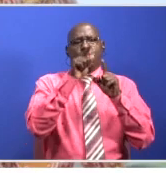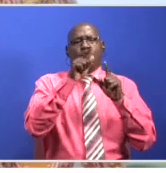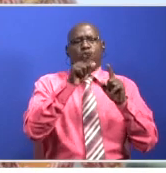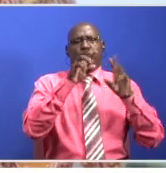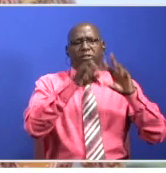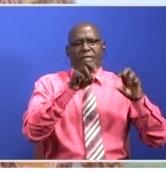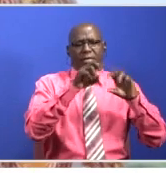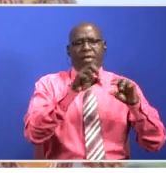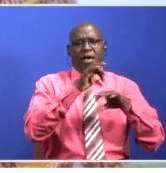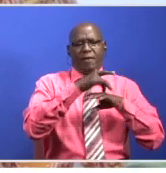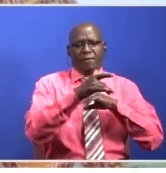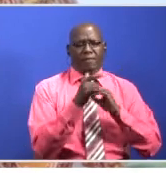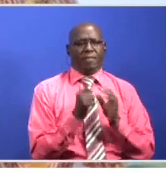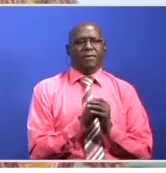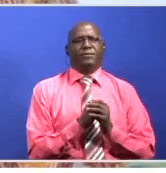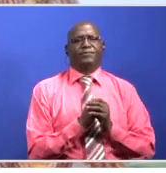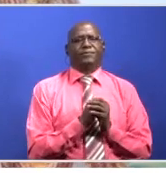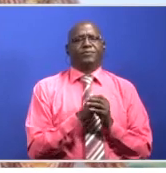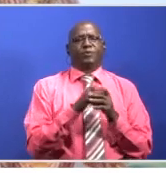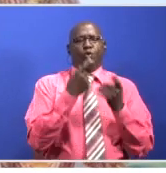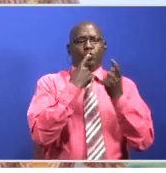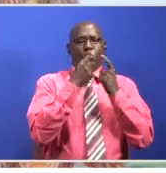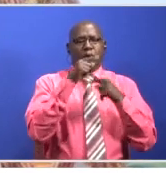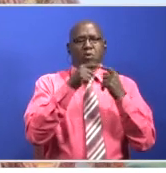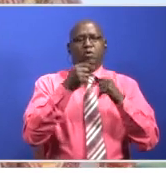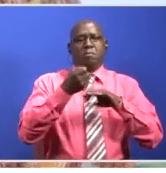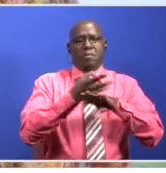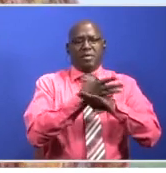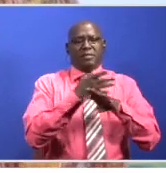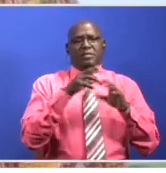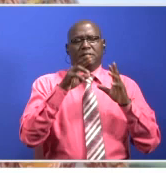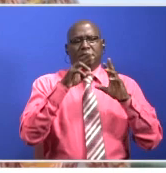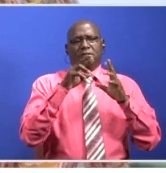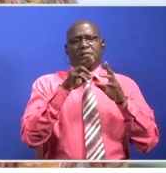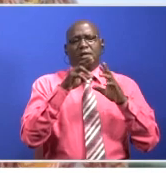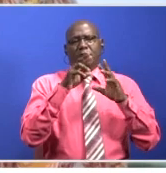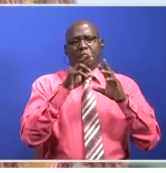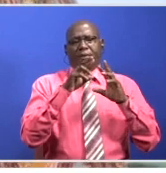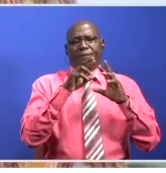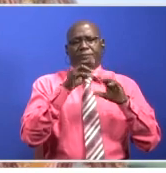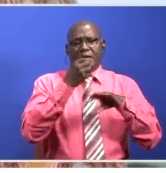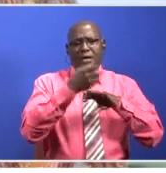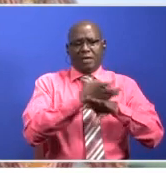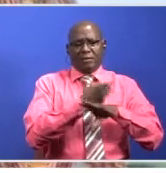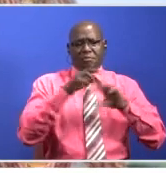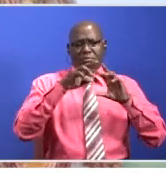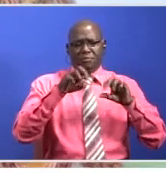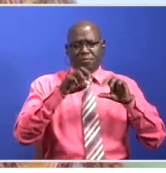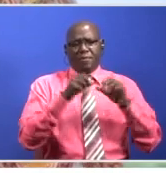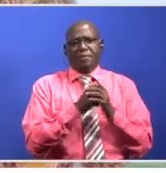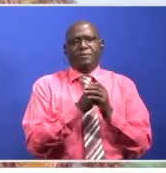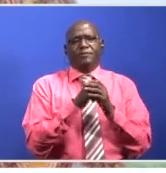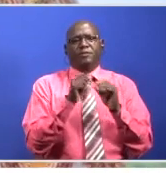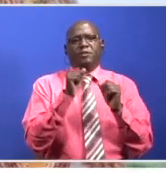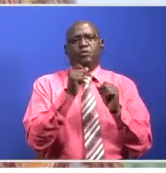are talking about the breast cancer and how one is told to consume a lot of fruits and all that, we don't only talk